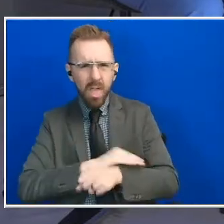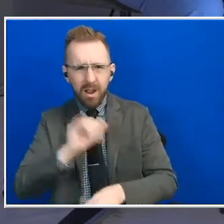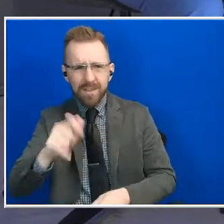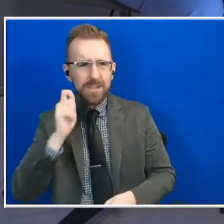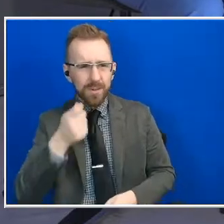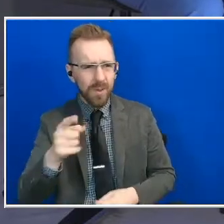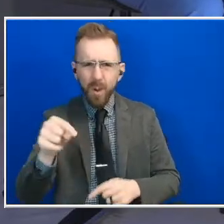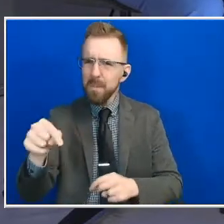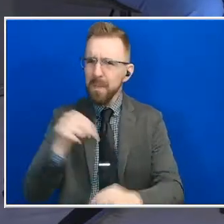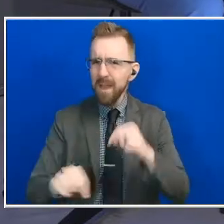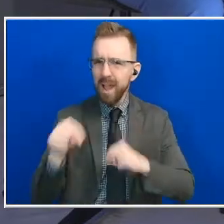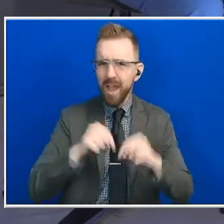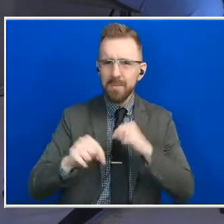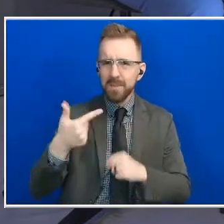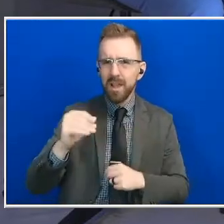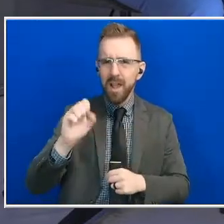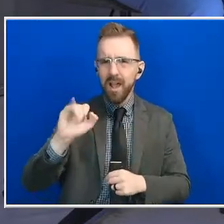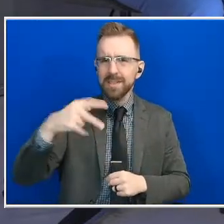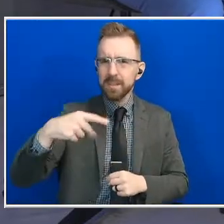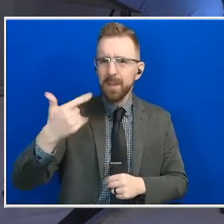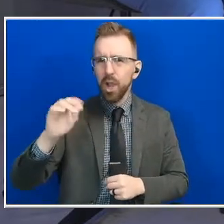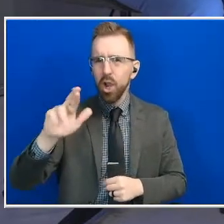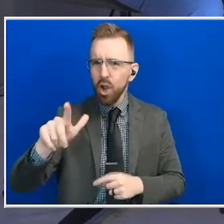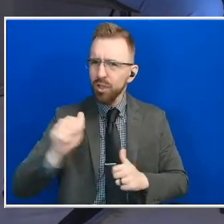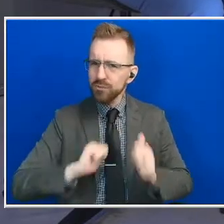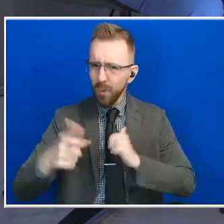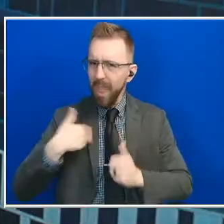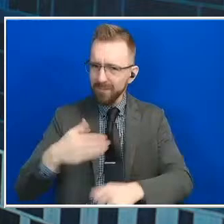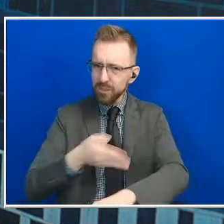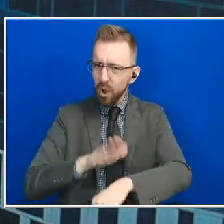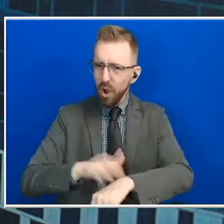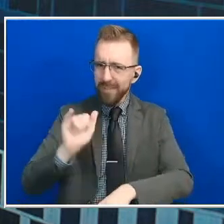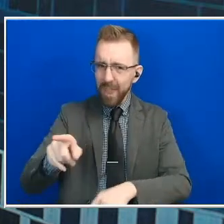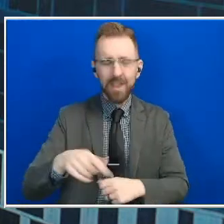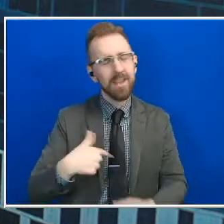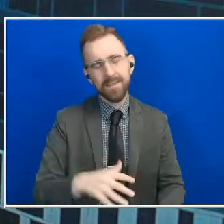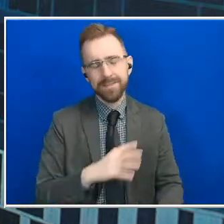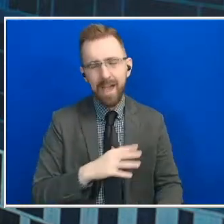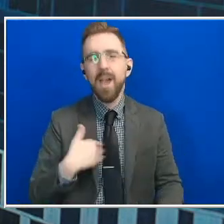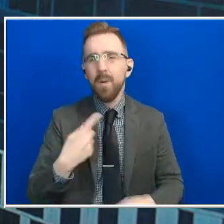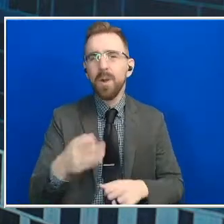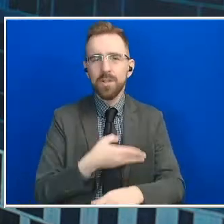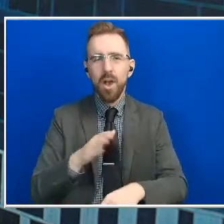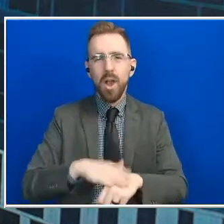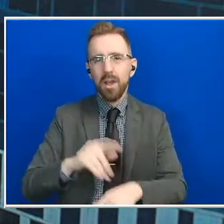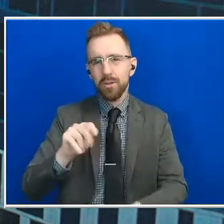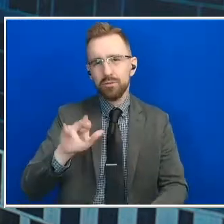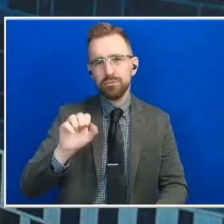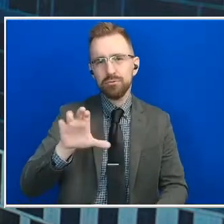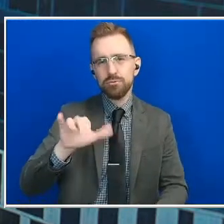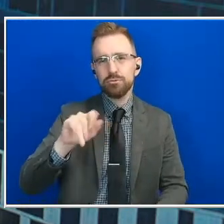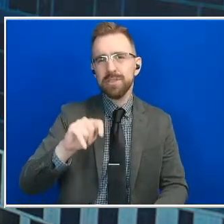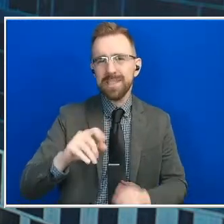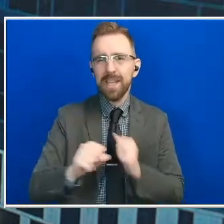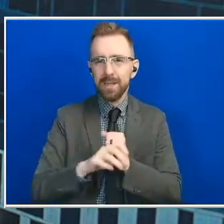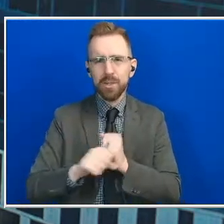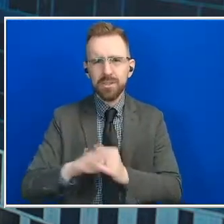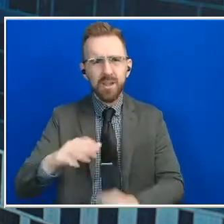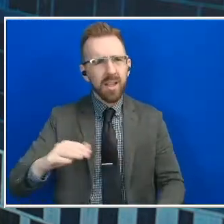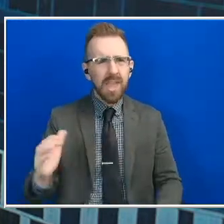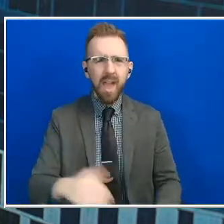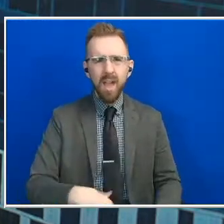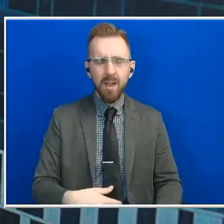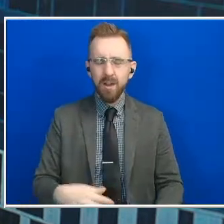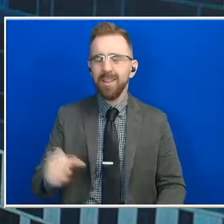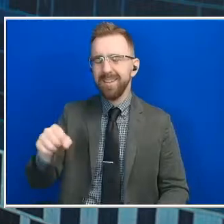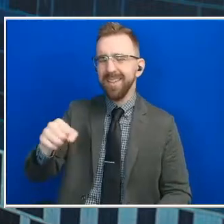Girl. on Gossip Girl. Yeah. That's very cool. Yeah, it was fun. We had a song on a Triscuit commercial too, that was pretty fun. Get out of town. Yeah, they did this. I'm not gonna